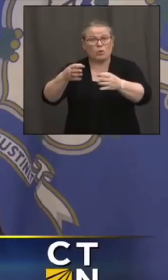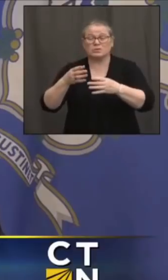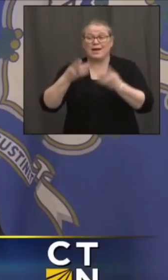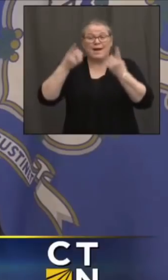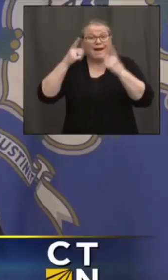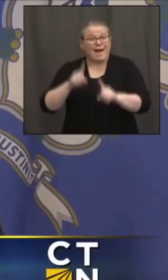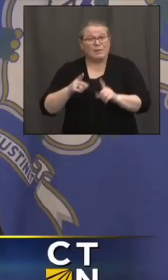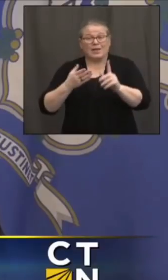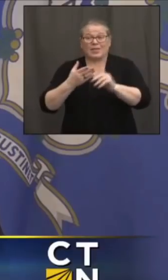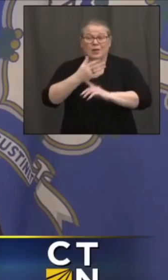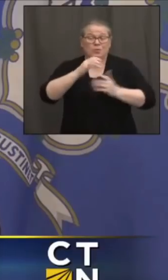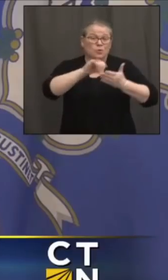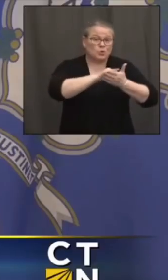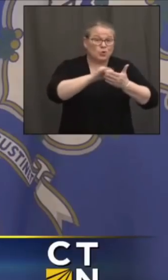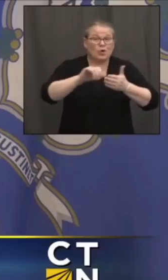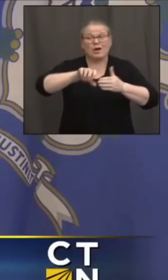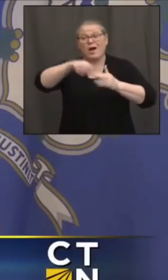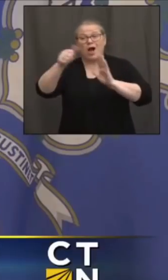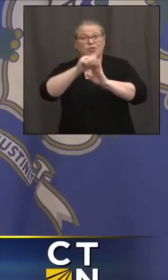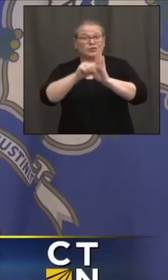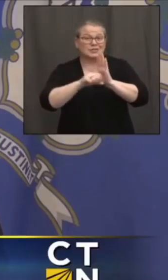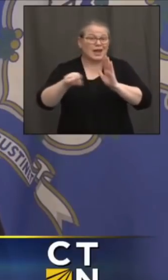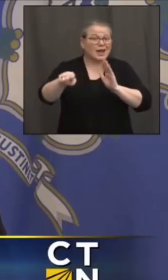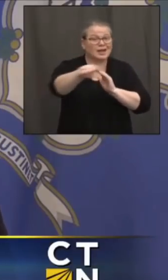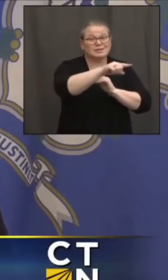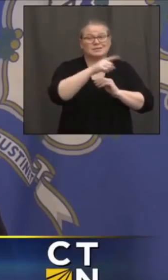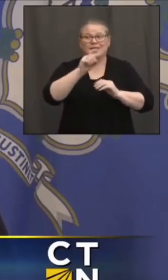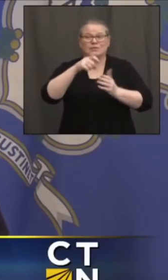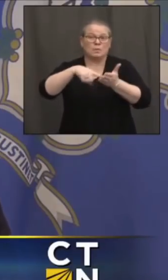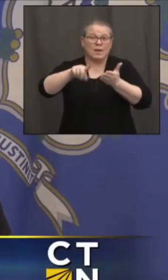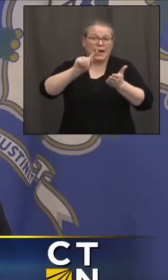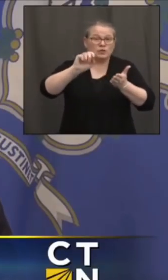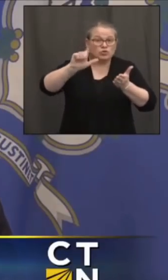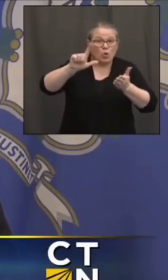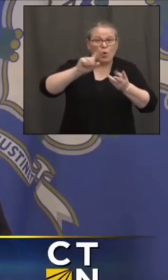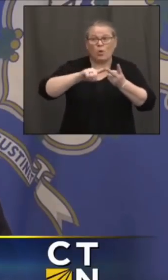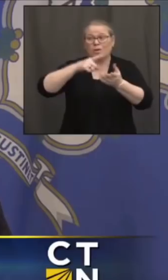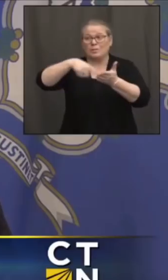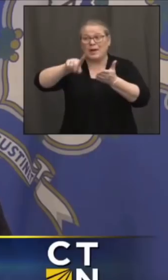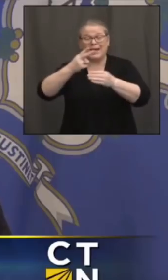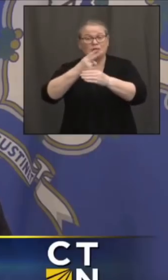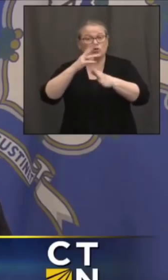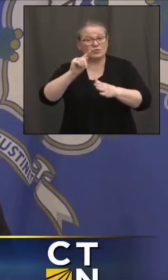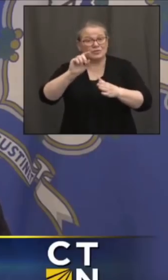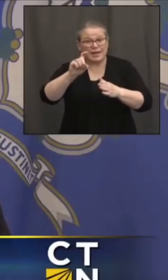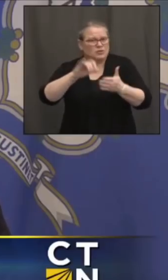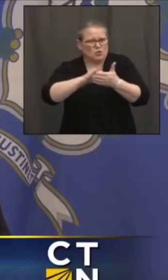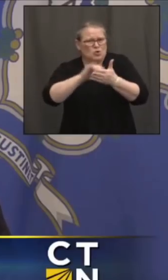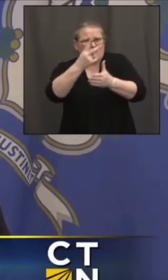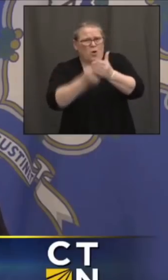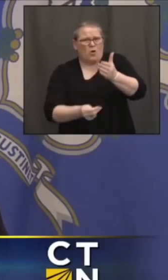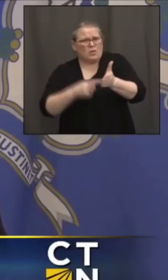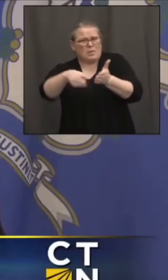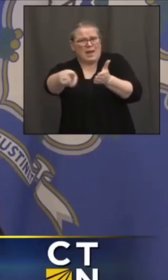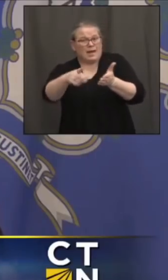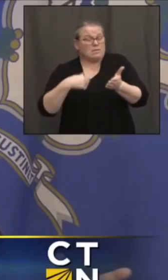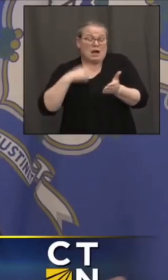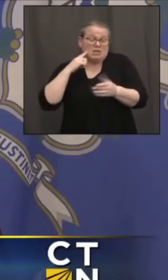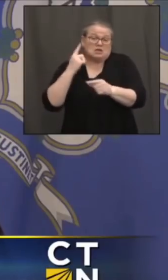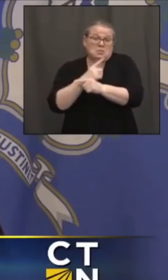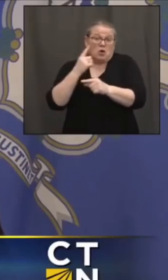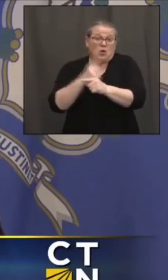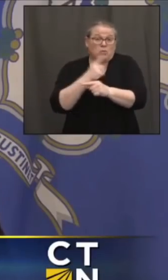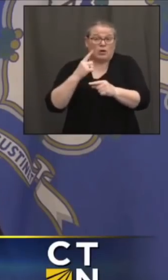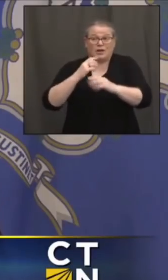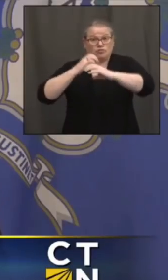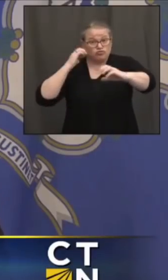toll or they pay the highway user tax, or in the case of New York, they pay both. And I just think it's appropriate that when they tear up our roads and they